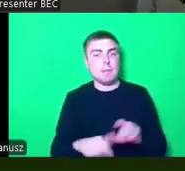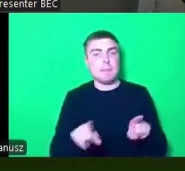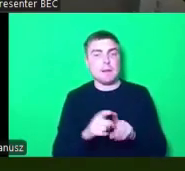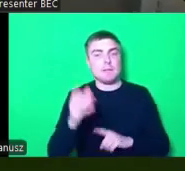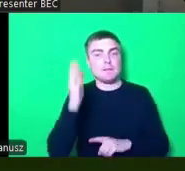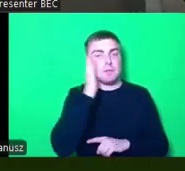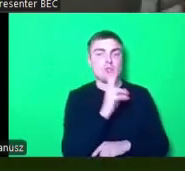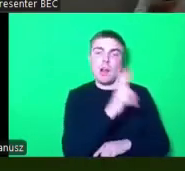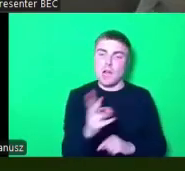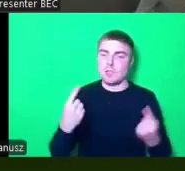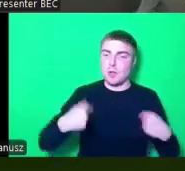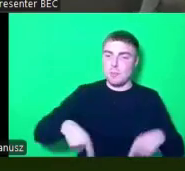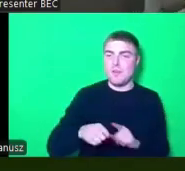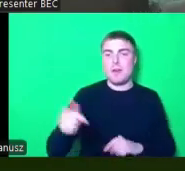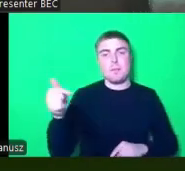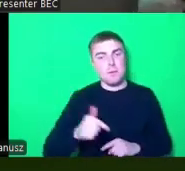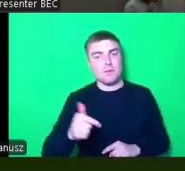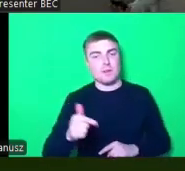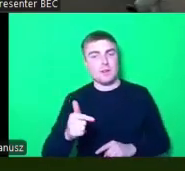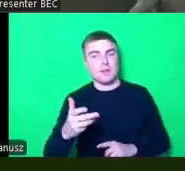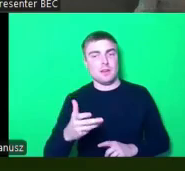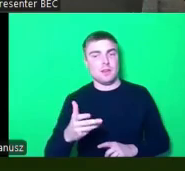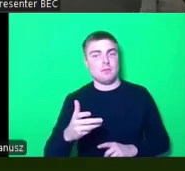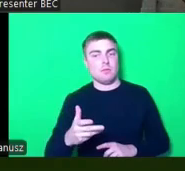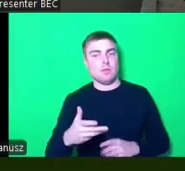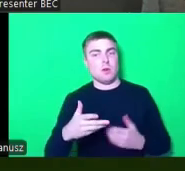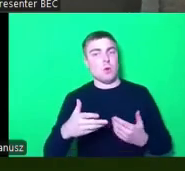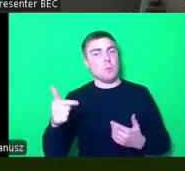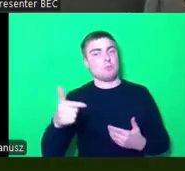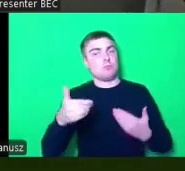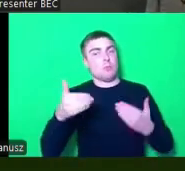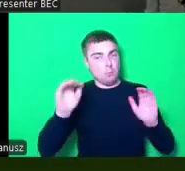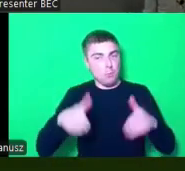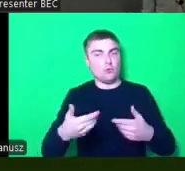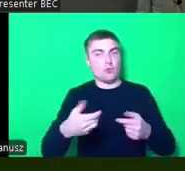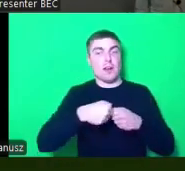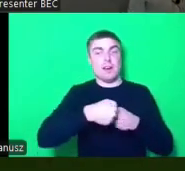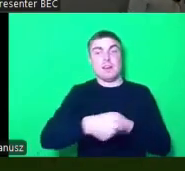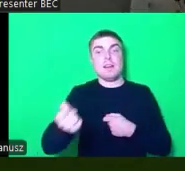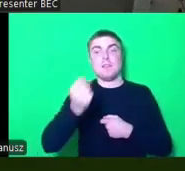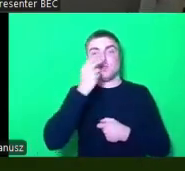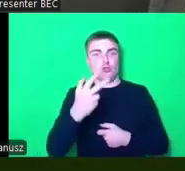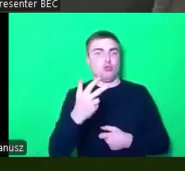have, if you open the window, at least 3 trees in the view from your house.